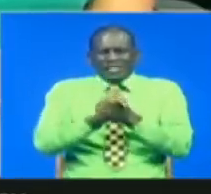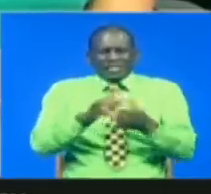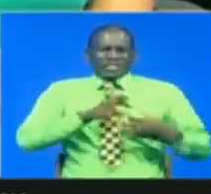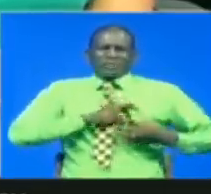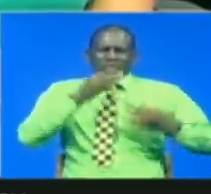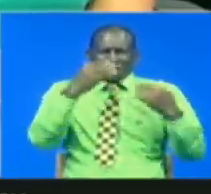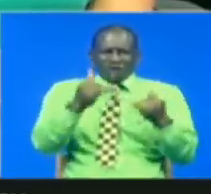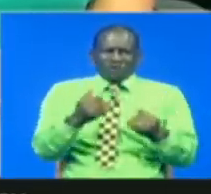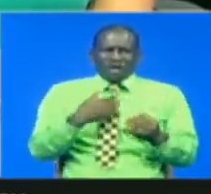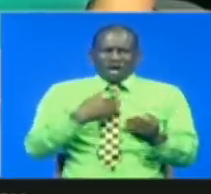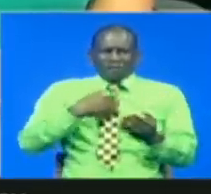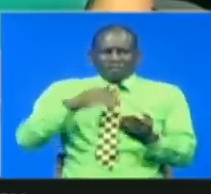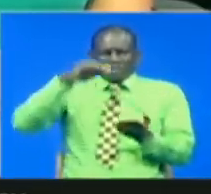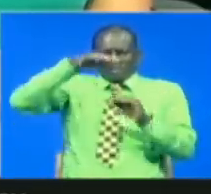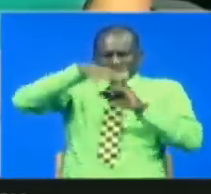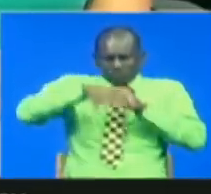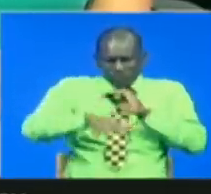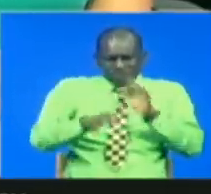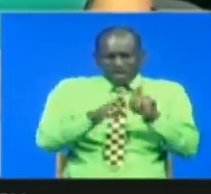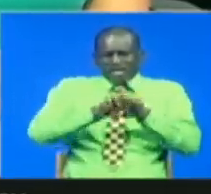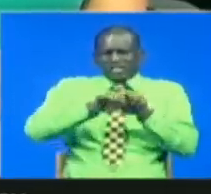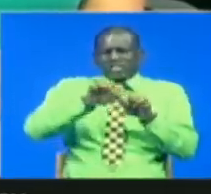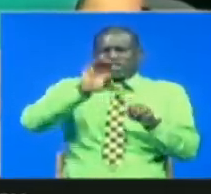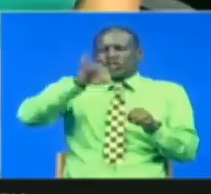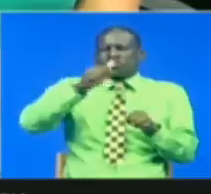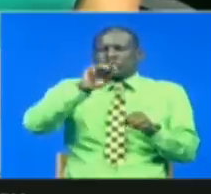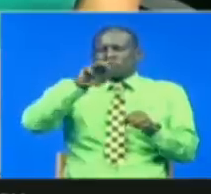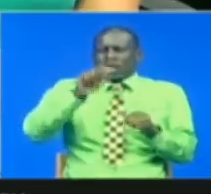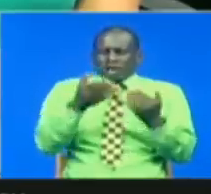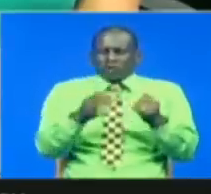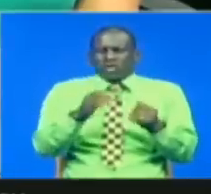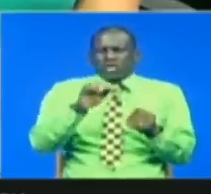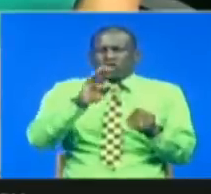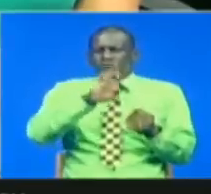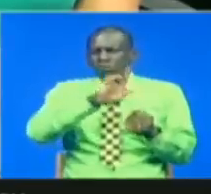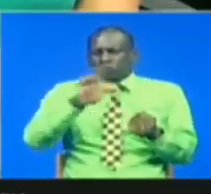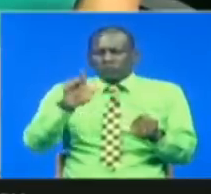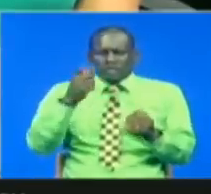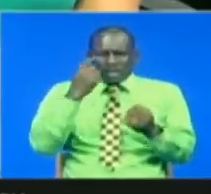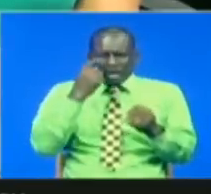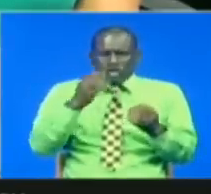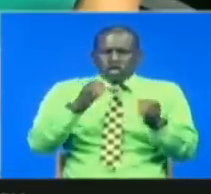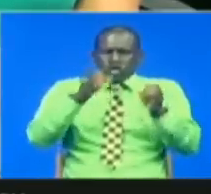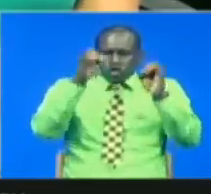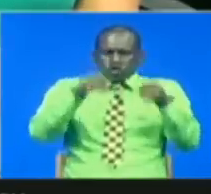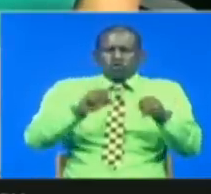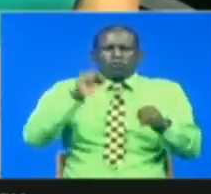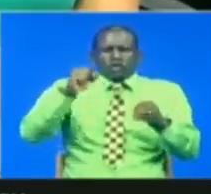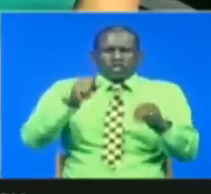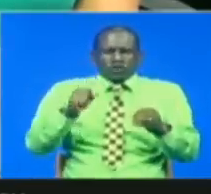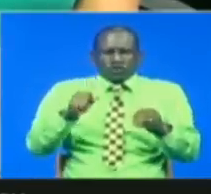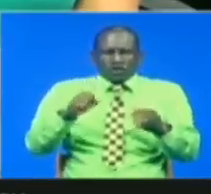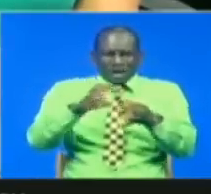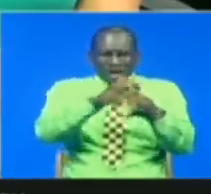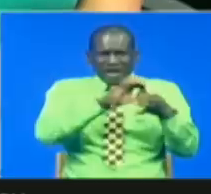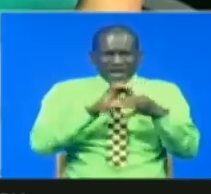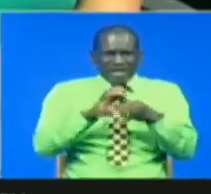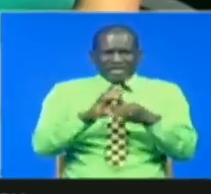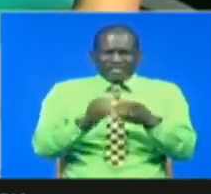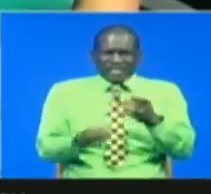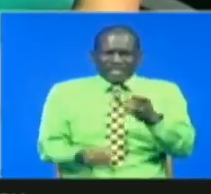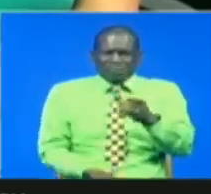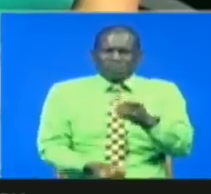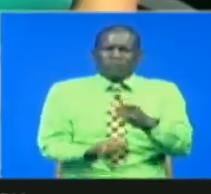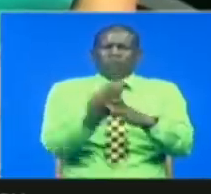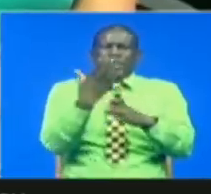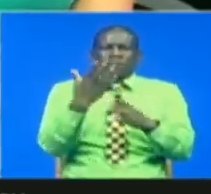been devolved. And as Emmanuel Juma now reports on Bullseye, a new political alliance, Kingimu, is in its formative